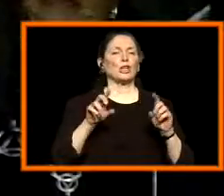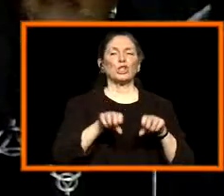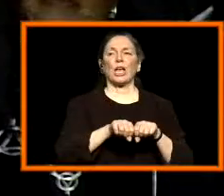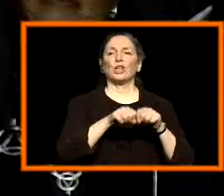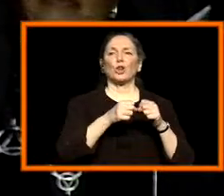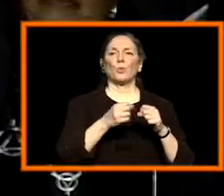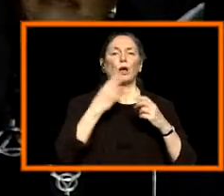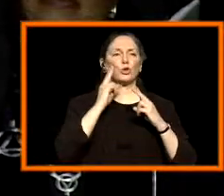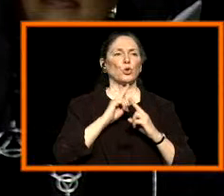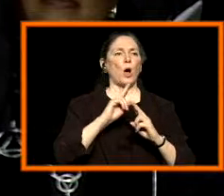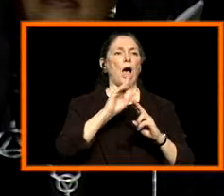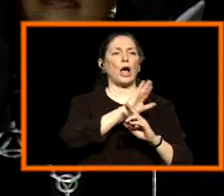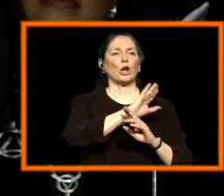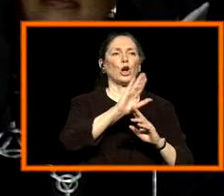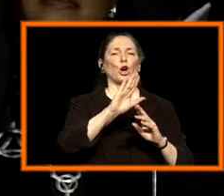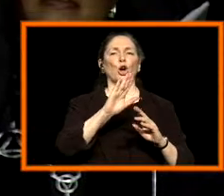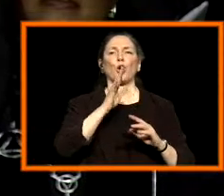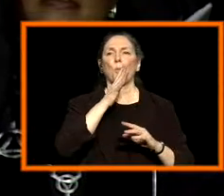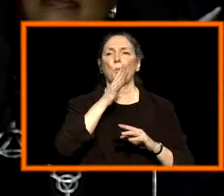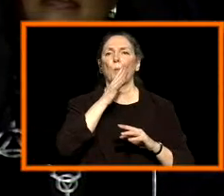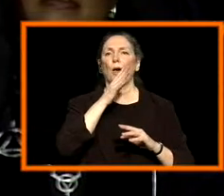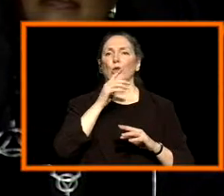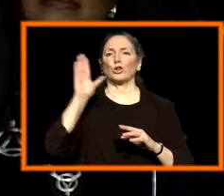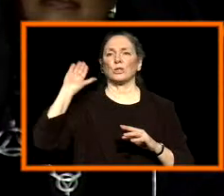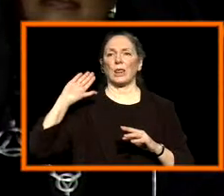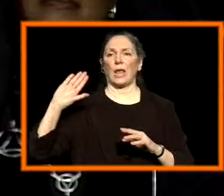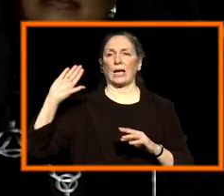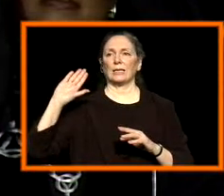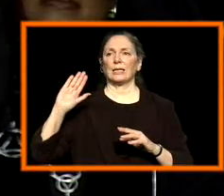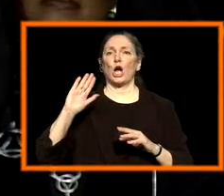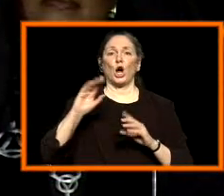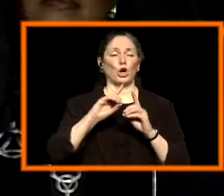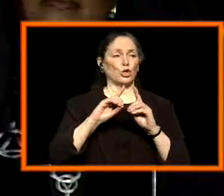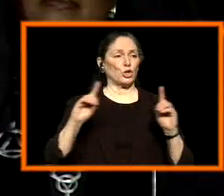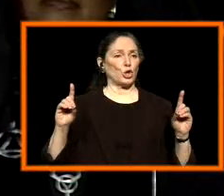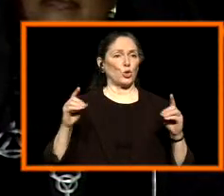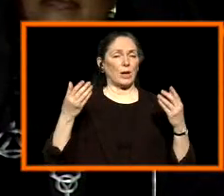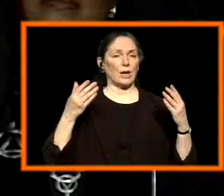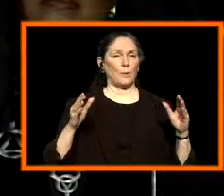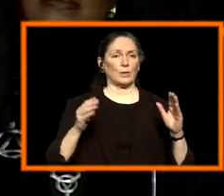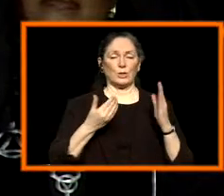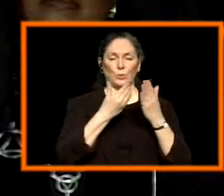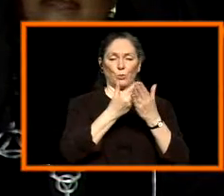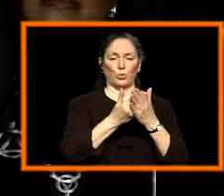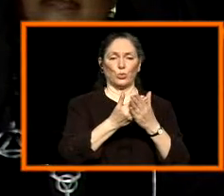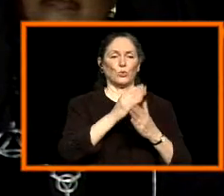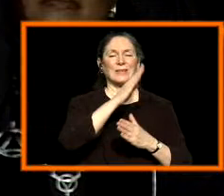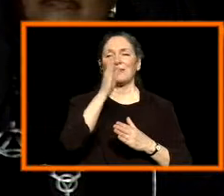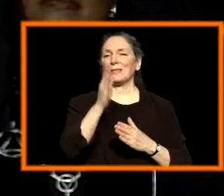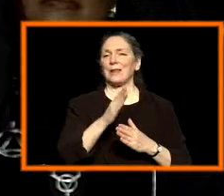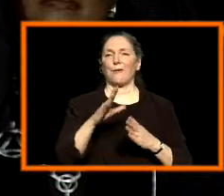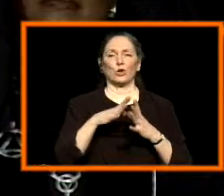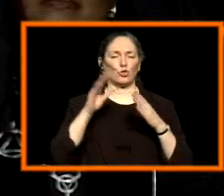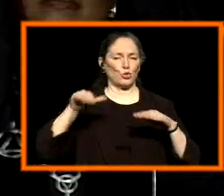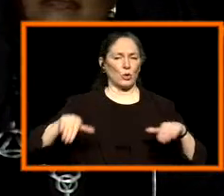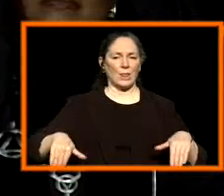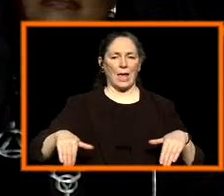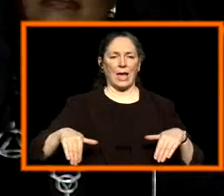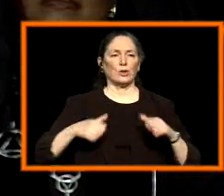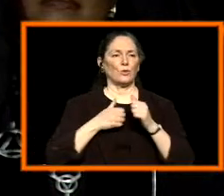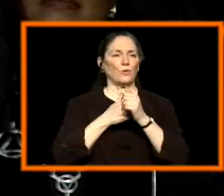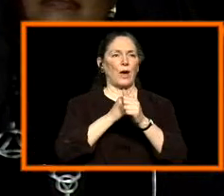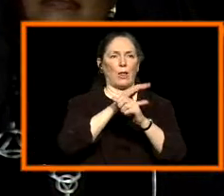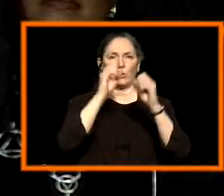break to honor her mother's legacy. Her degree completion proves it is never too late to follow